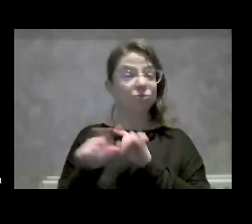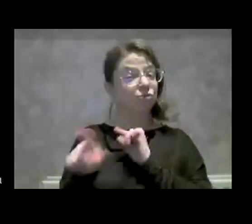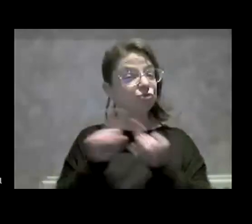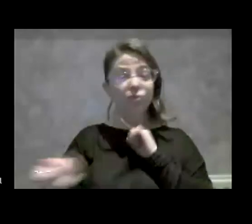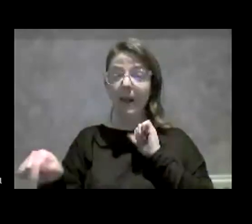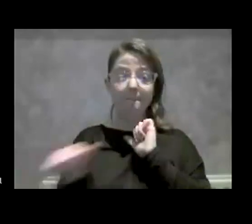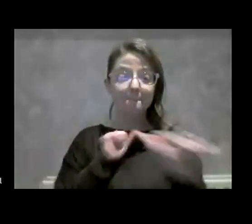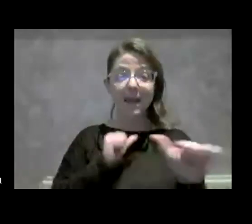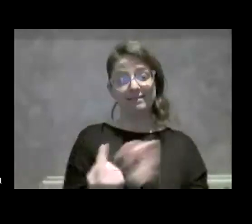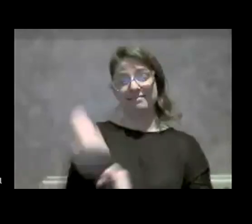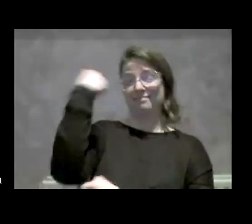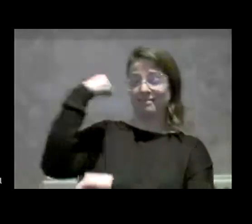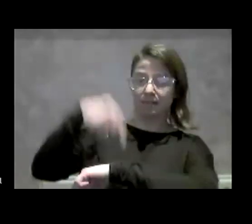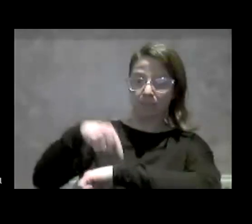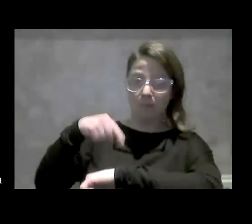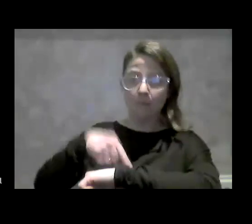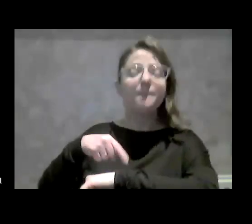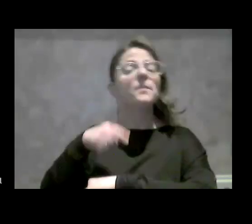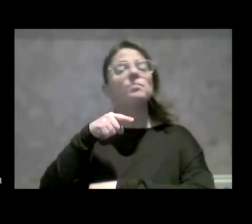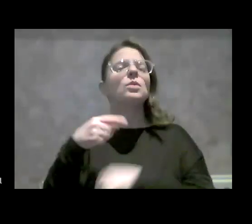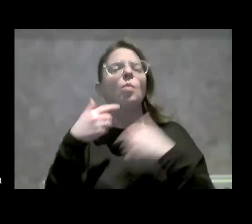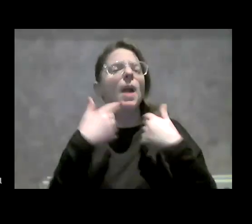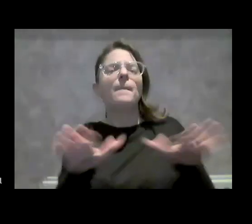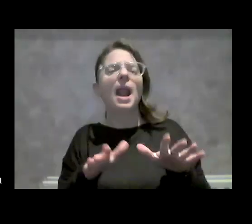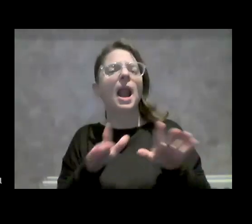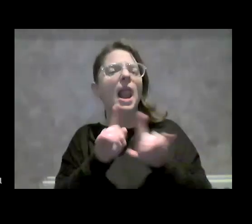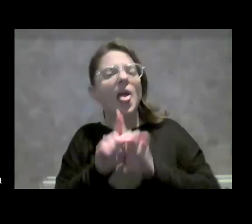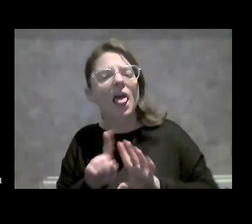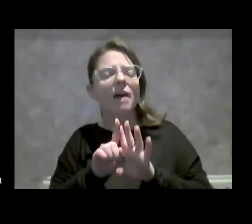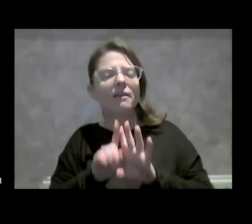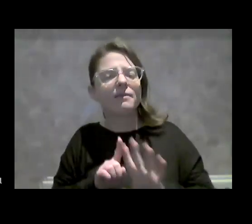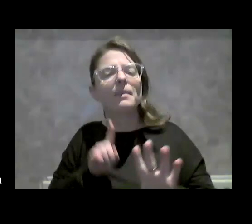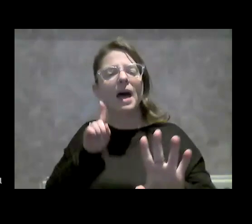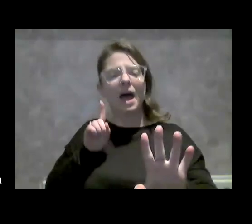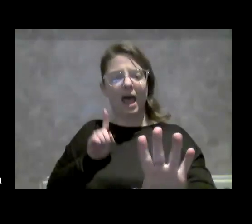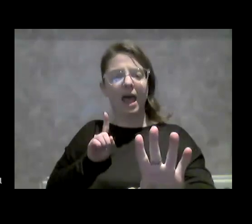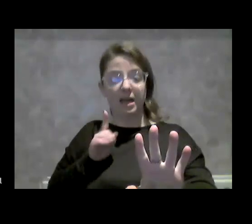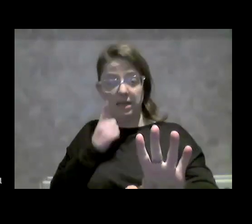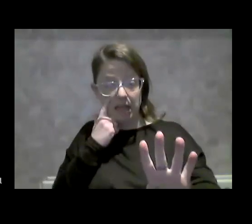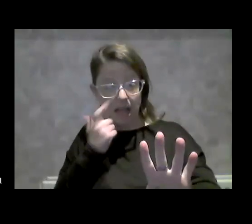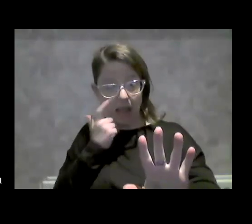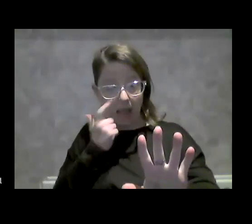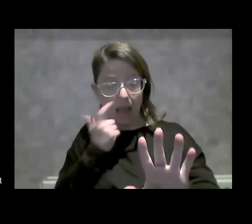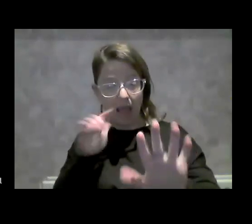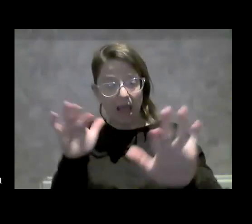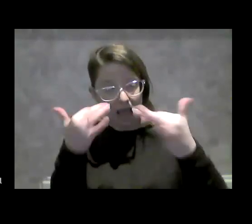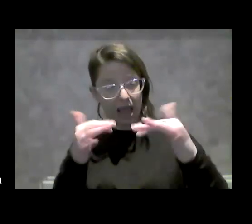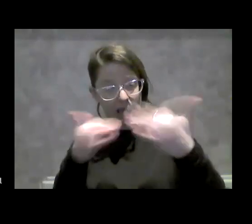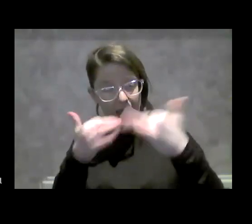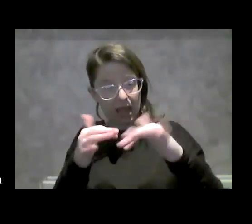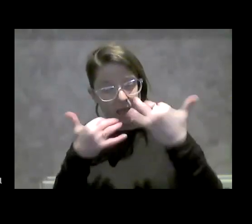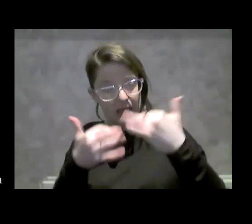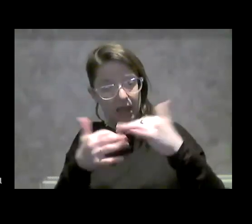she could at the time. She doesn't want to be left behind in the dark, and she cries out like a baby to be seen and